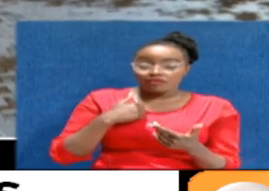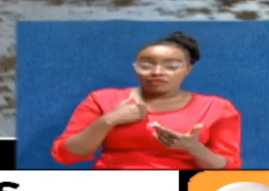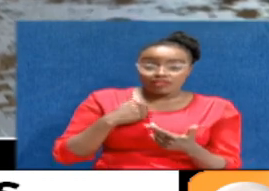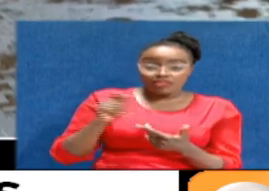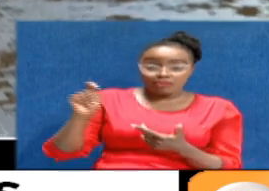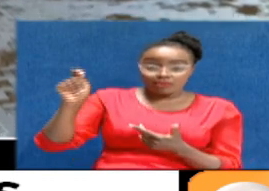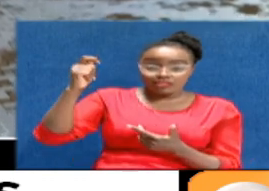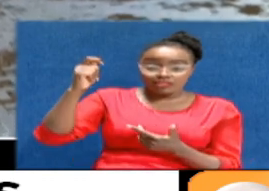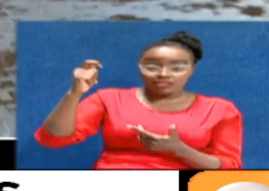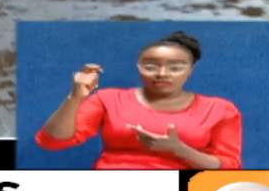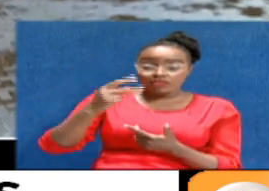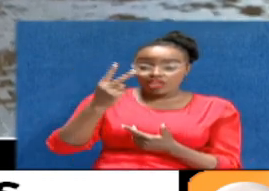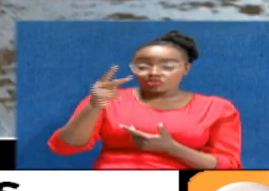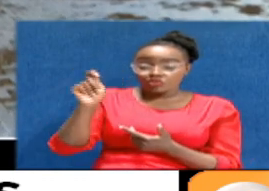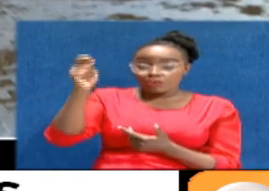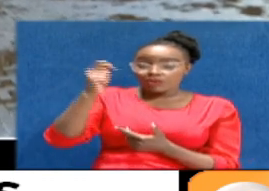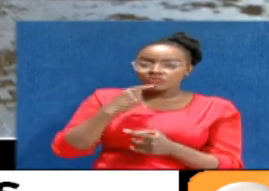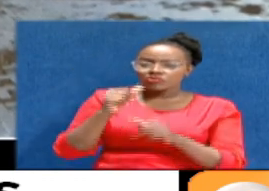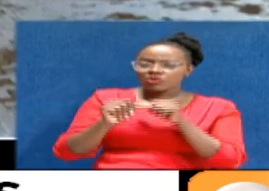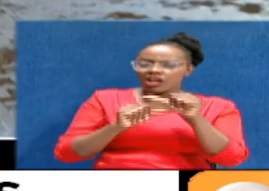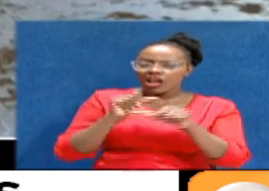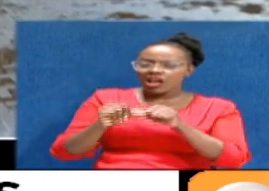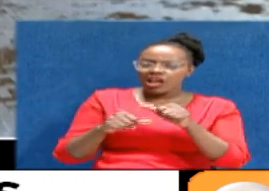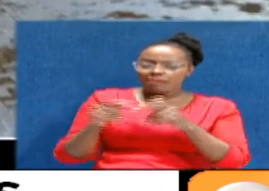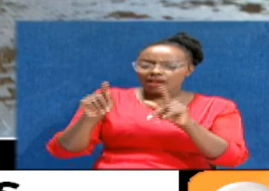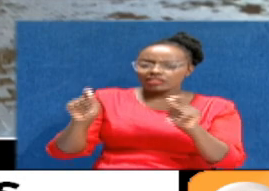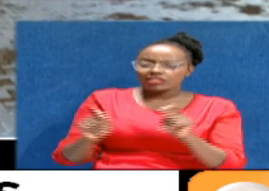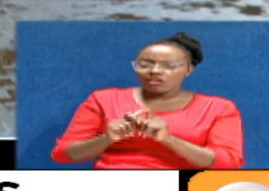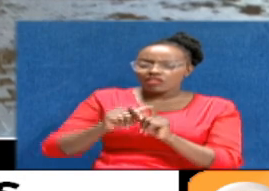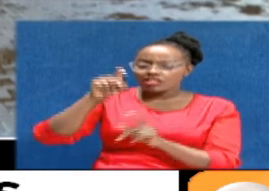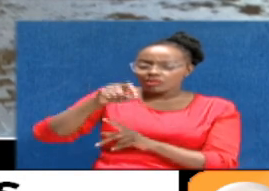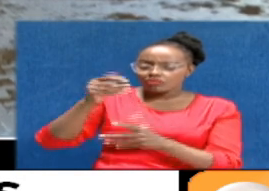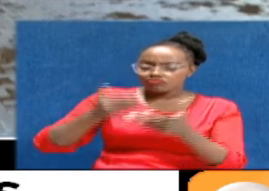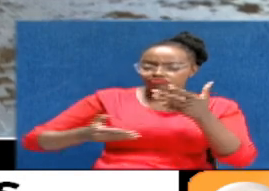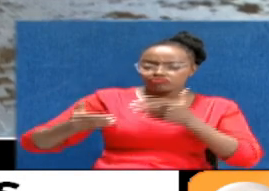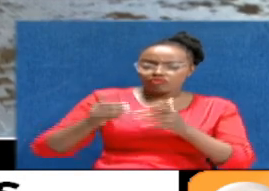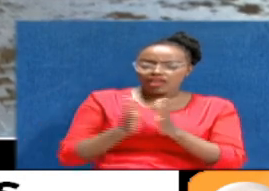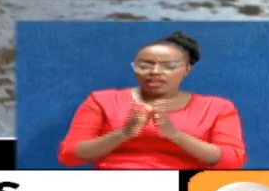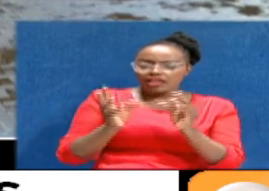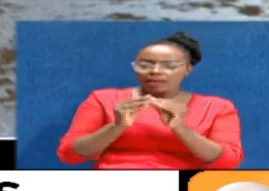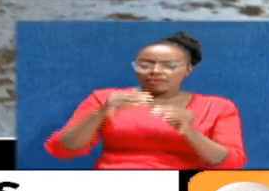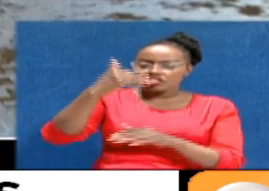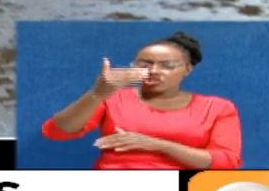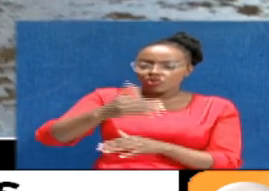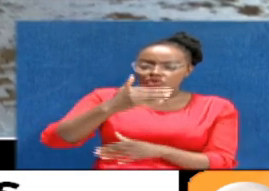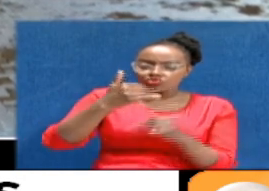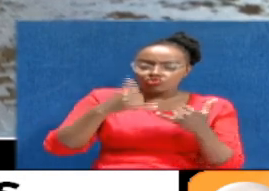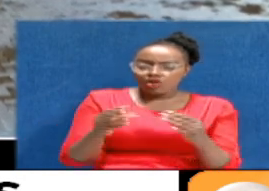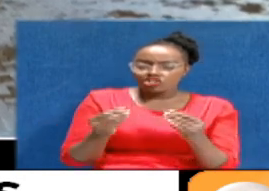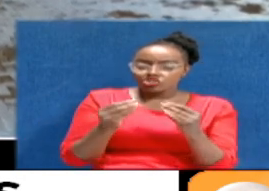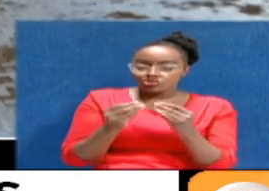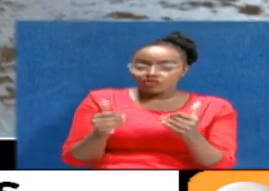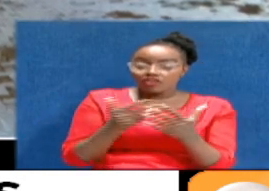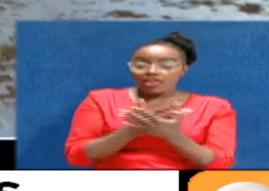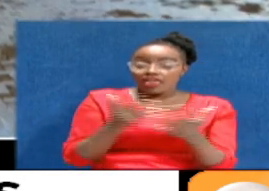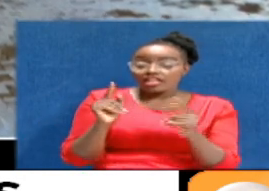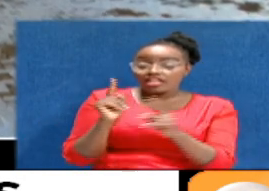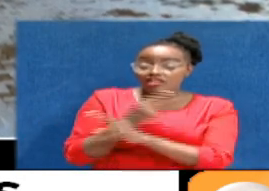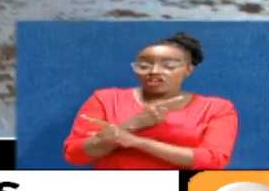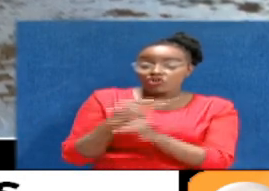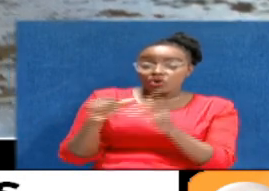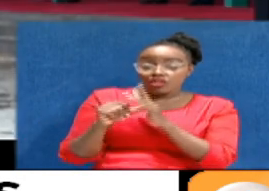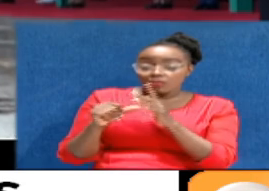president, the two presidents talk about a team that should be engaging and meeting regularly to iron out any